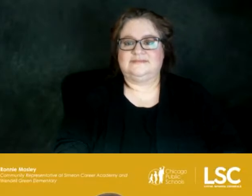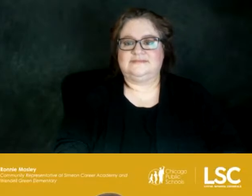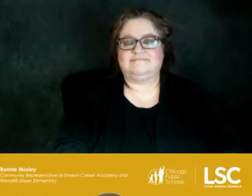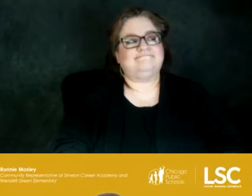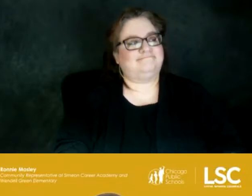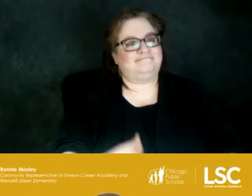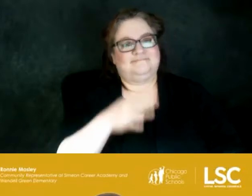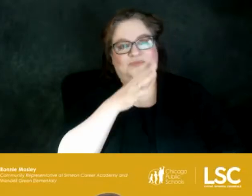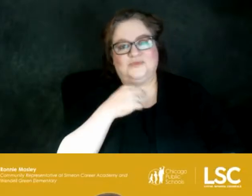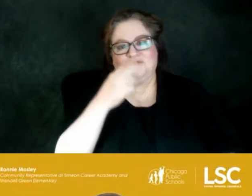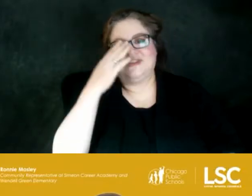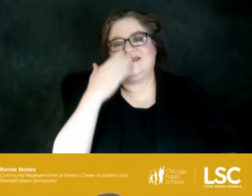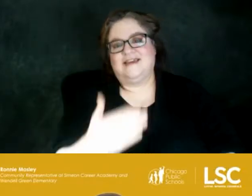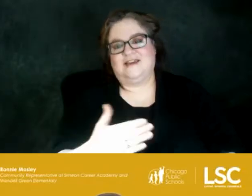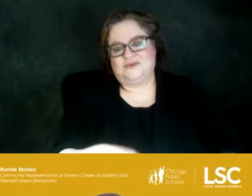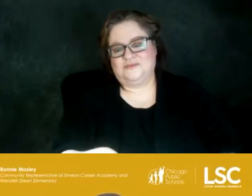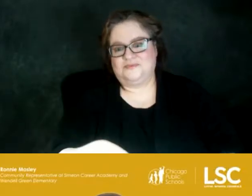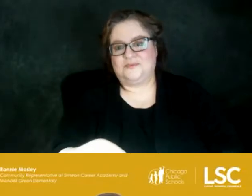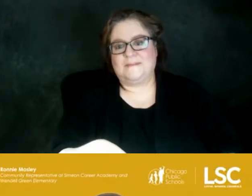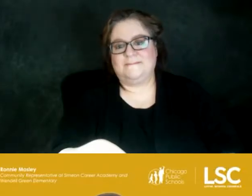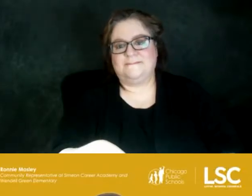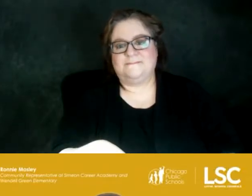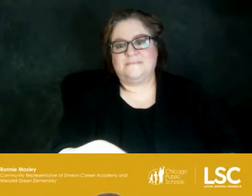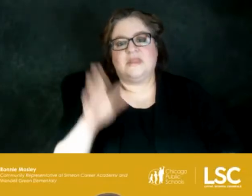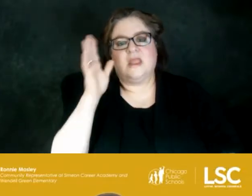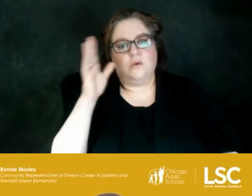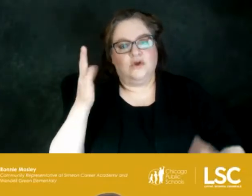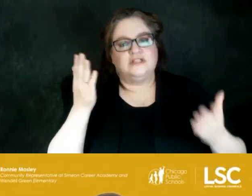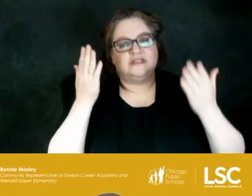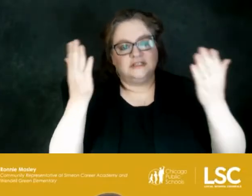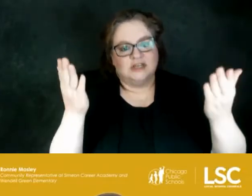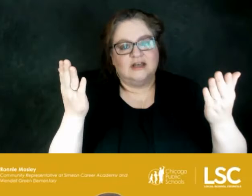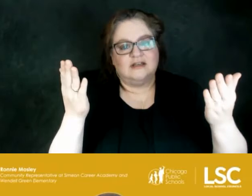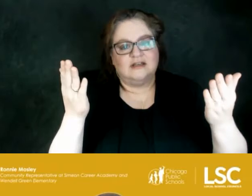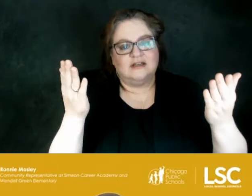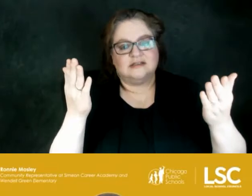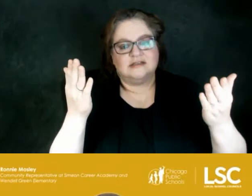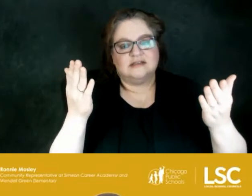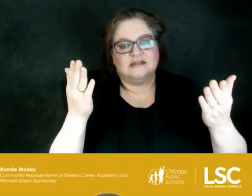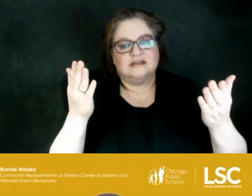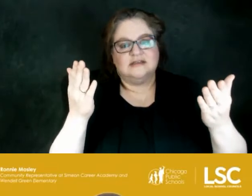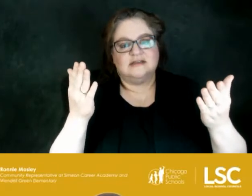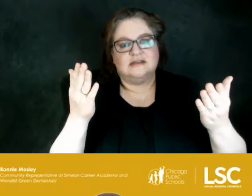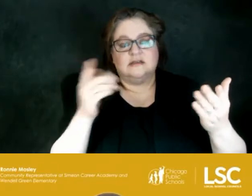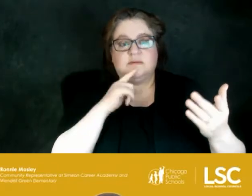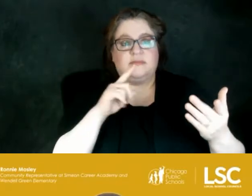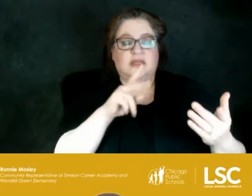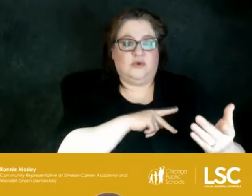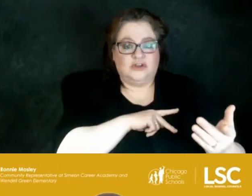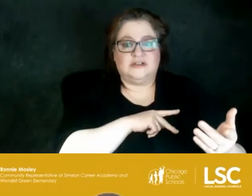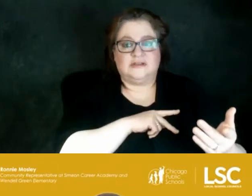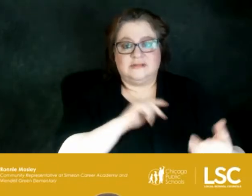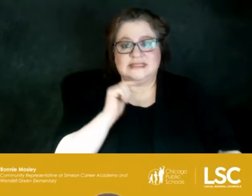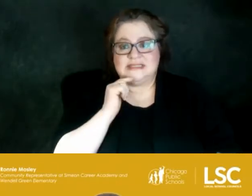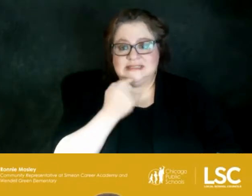Thank you. I would suggest being personal and sincere.